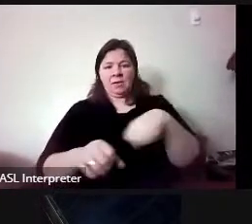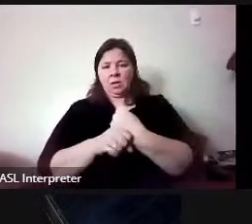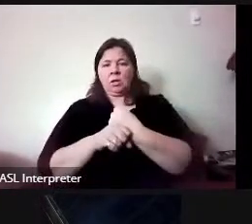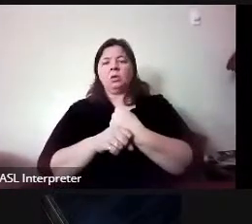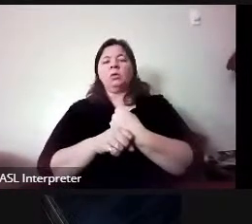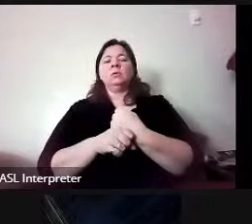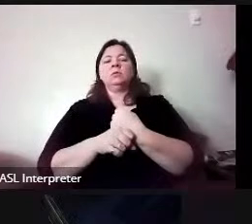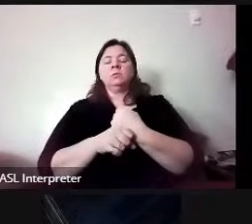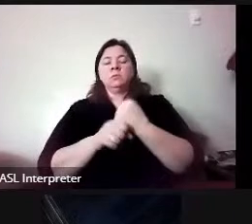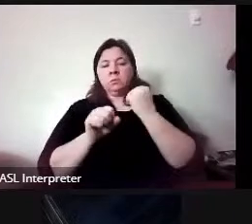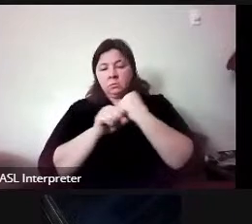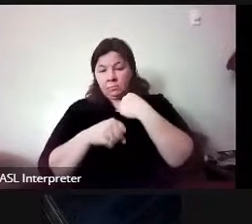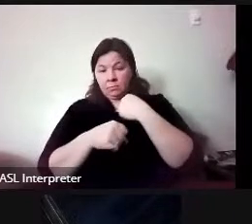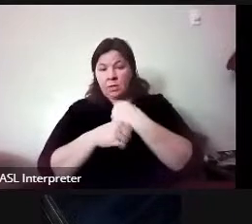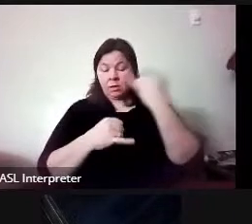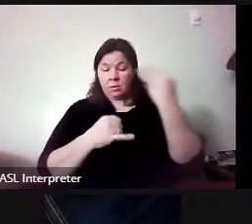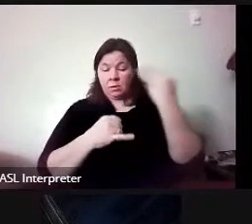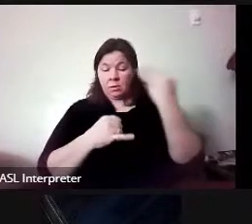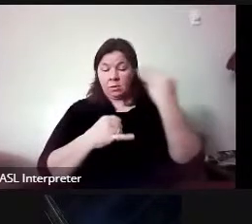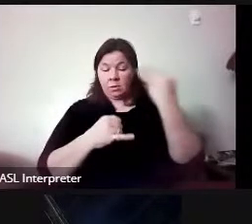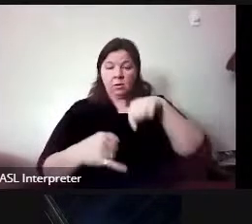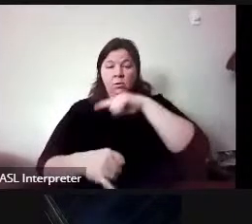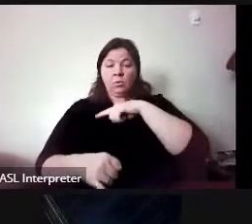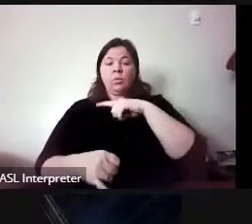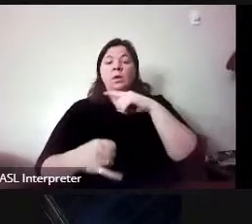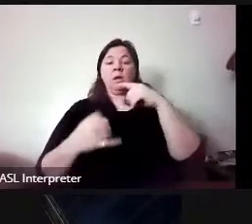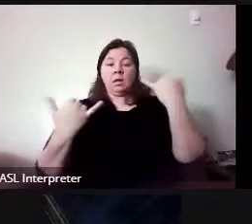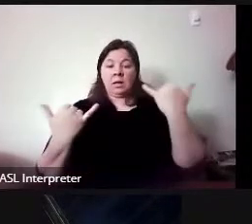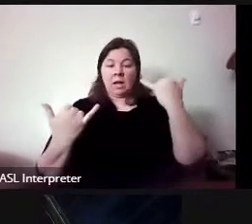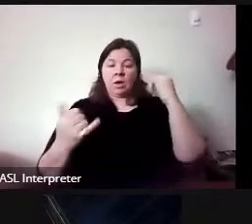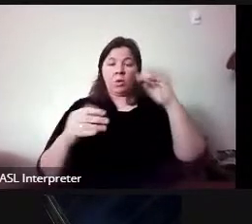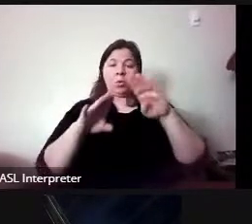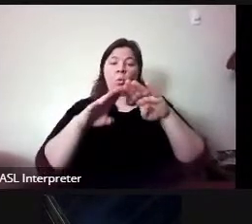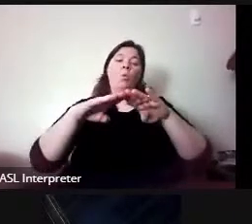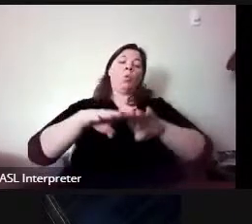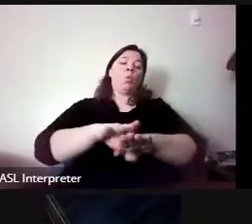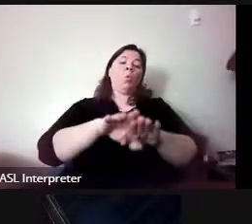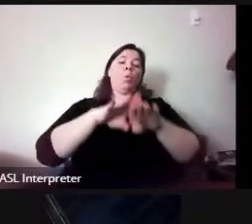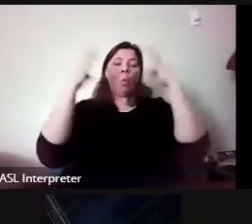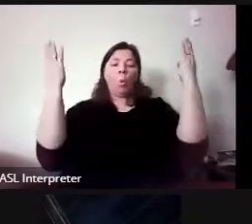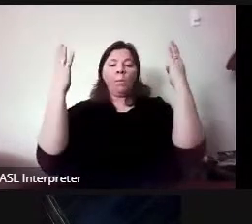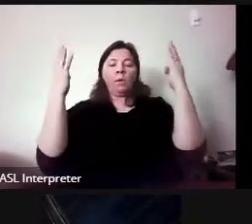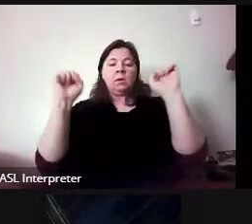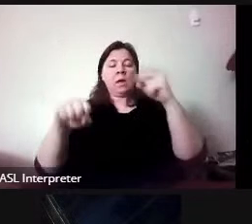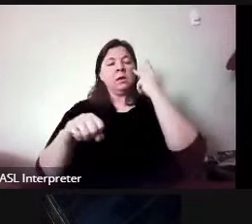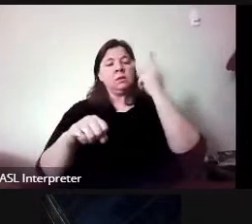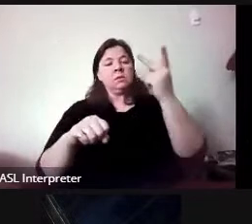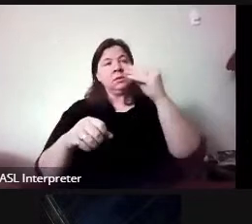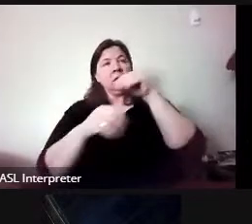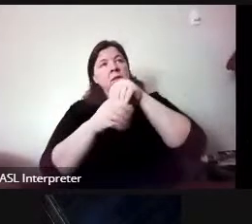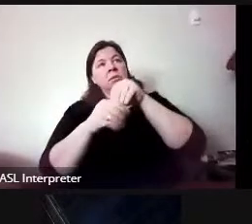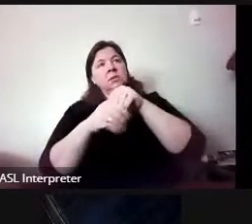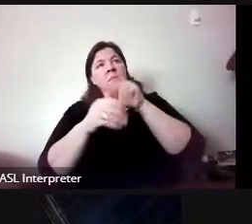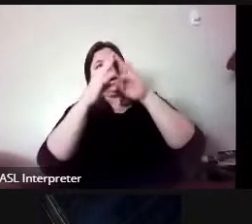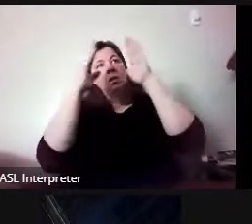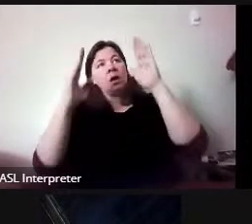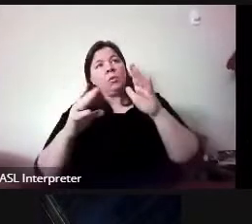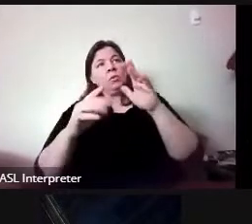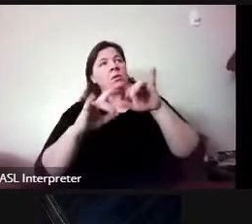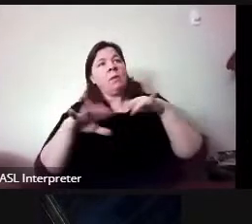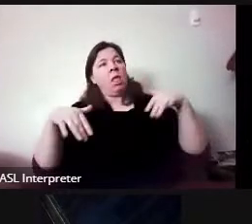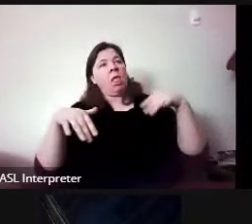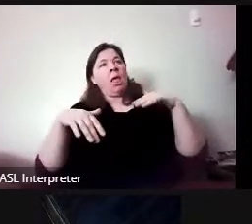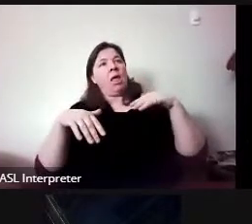know we finally are at a point where we have opened the door so we can see inside the house, but it's still not